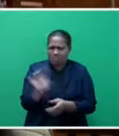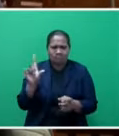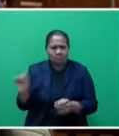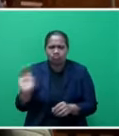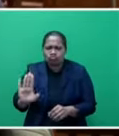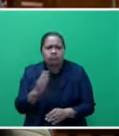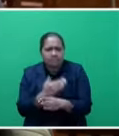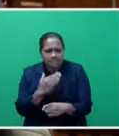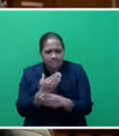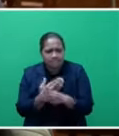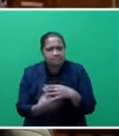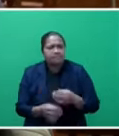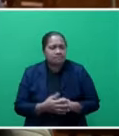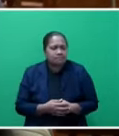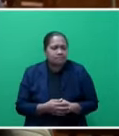this one,